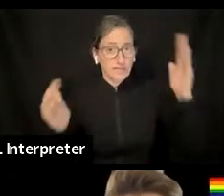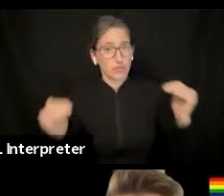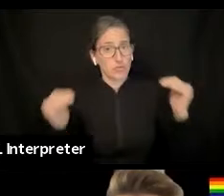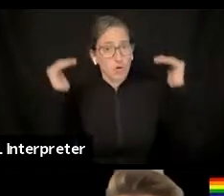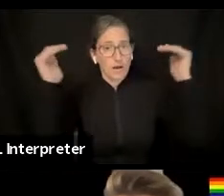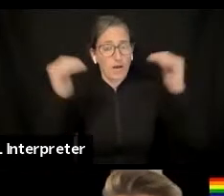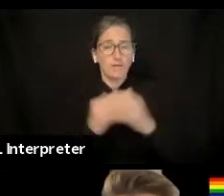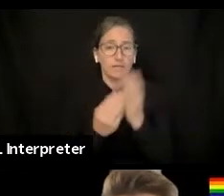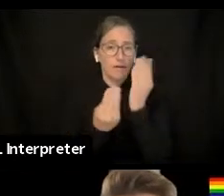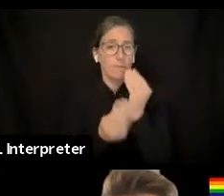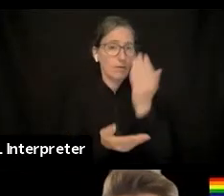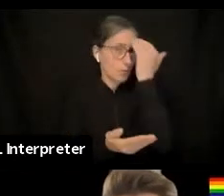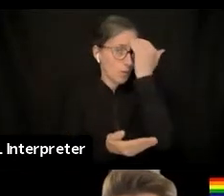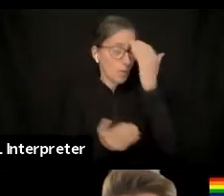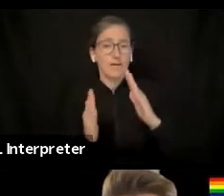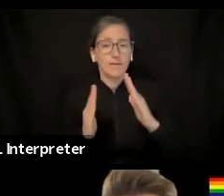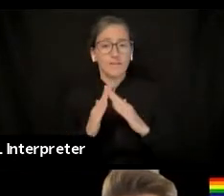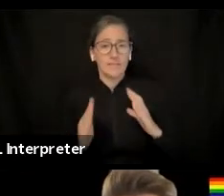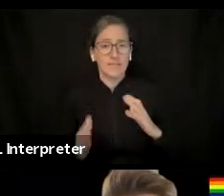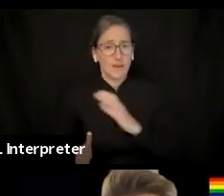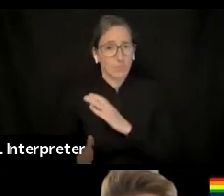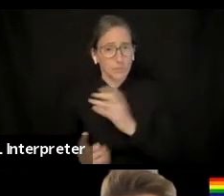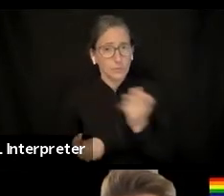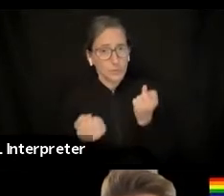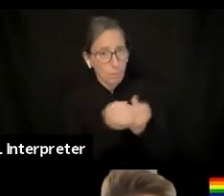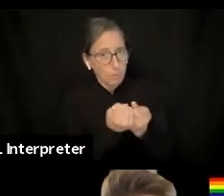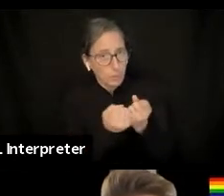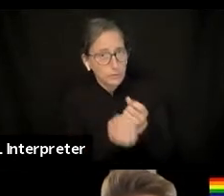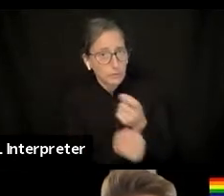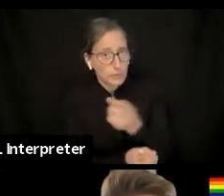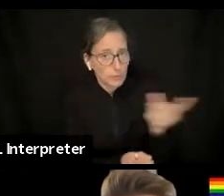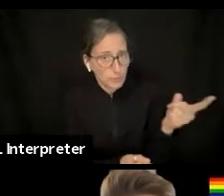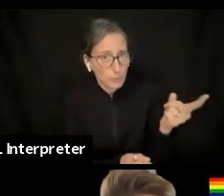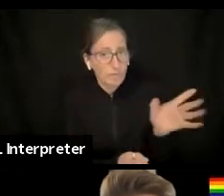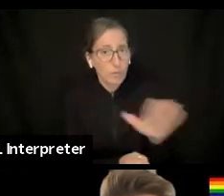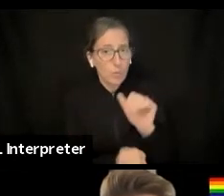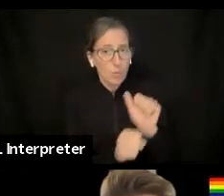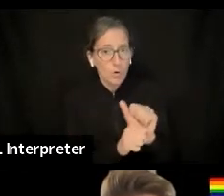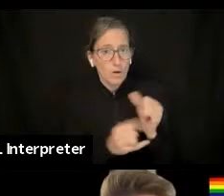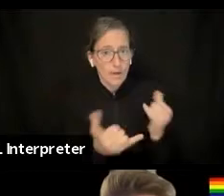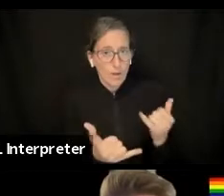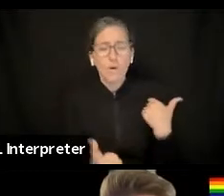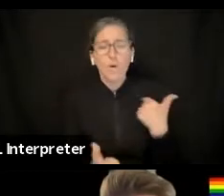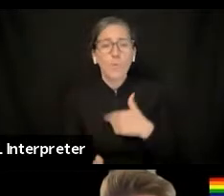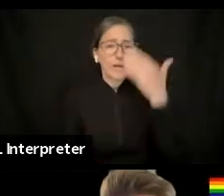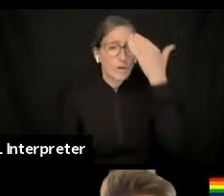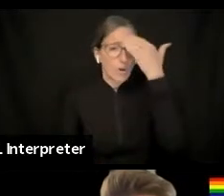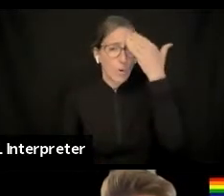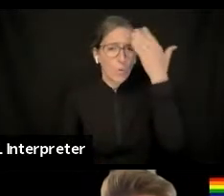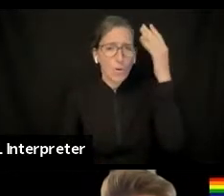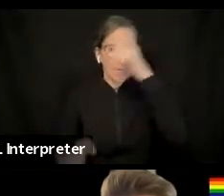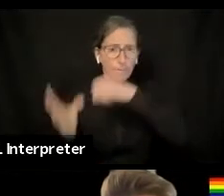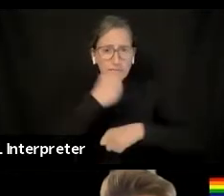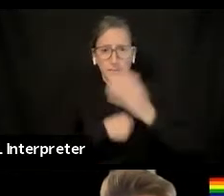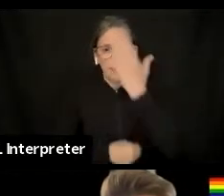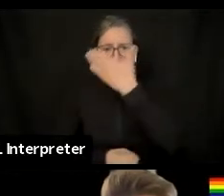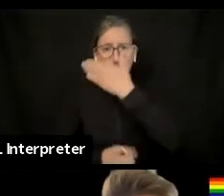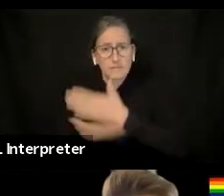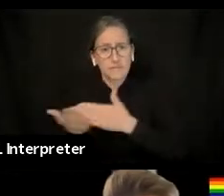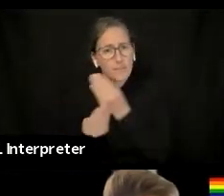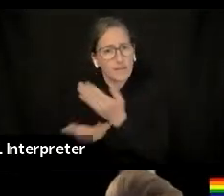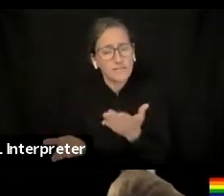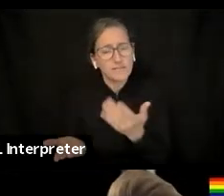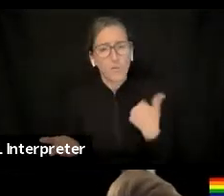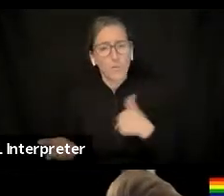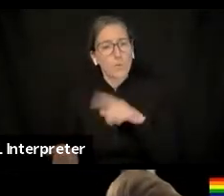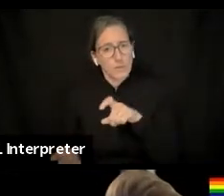Council stands beside you in this work. We know we have blind spots. We know we have so much work to do, especially as 6